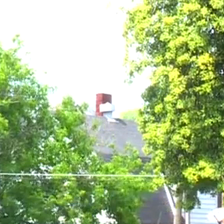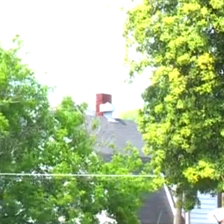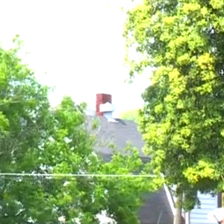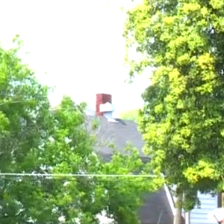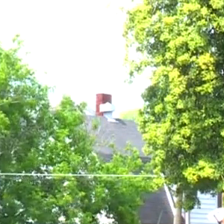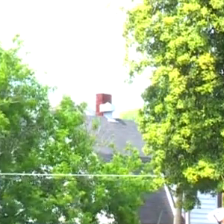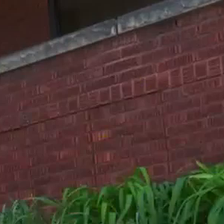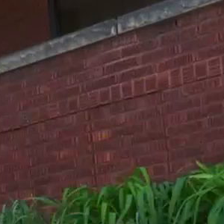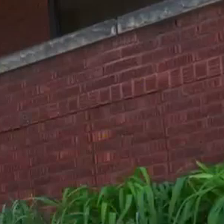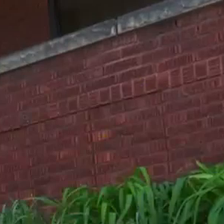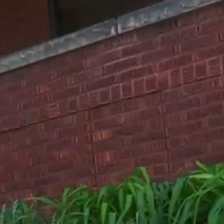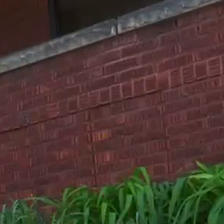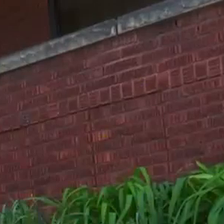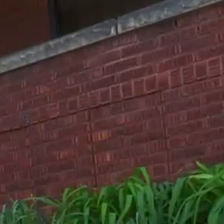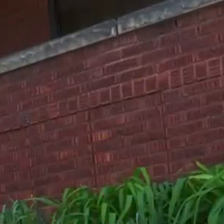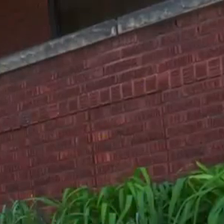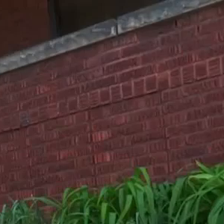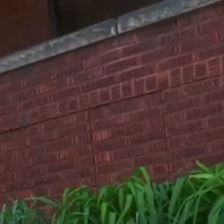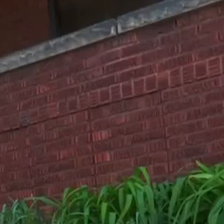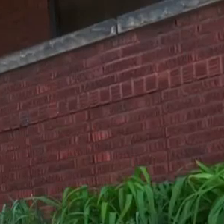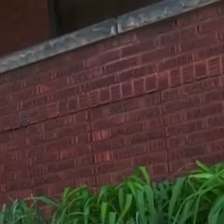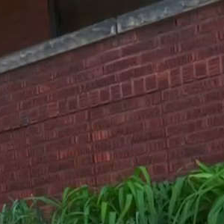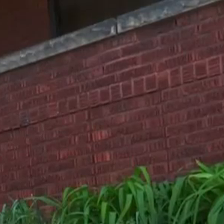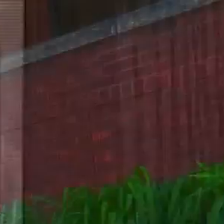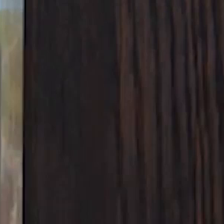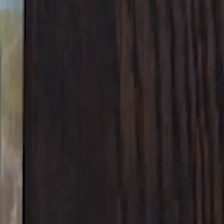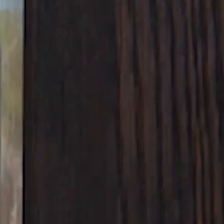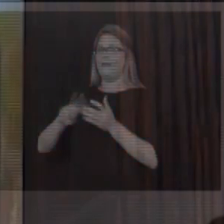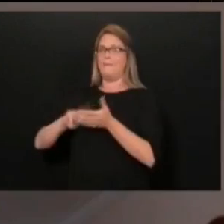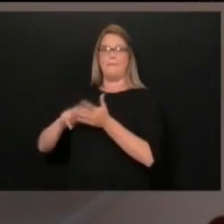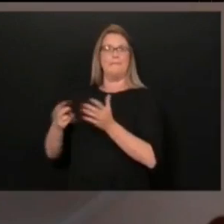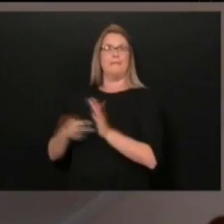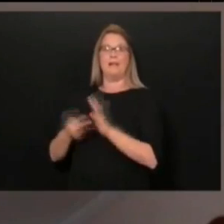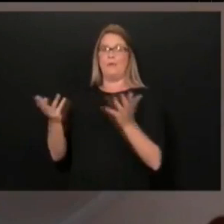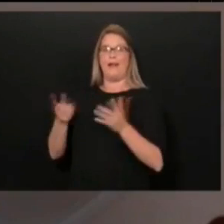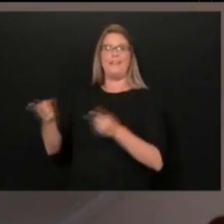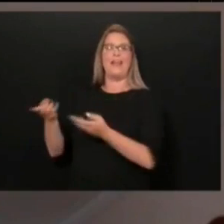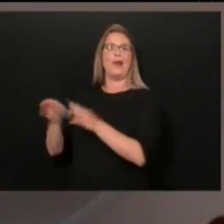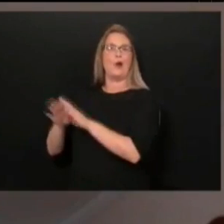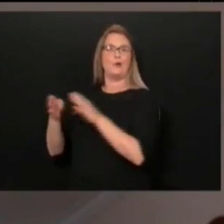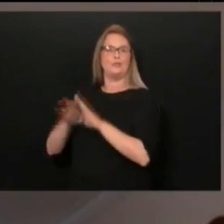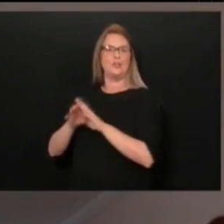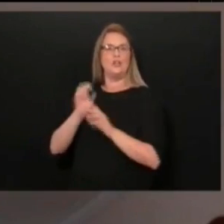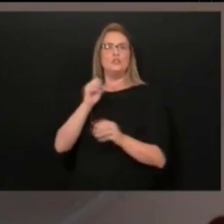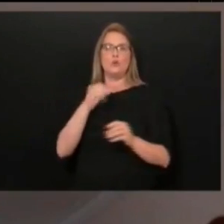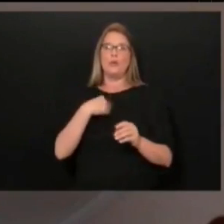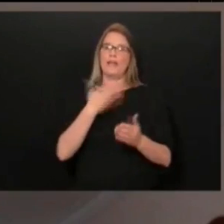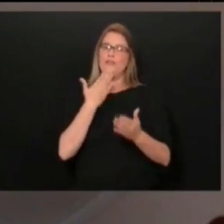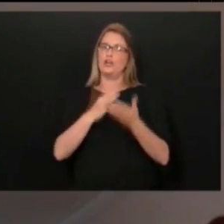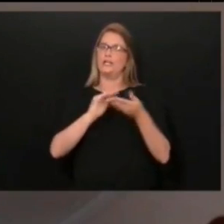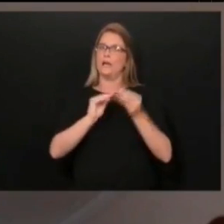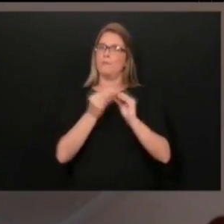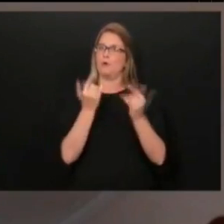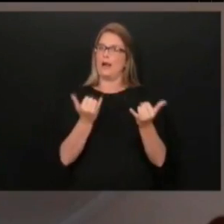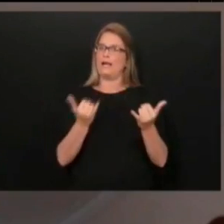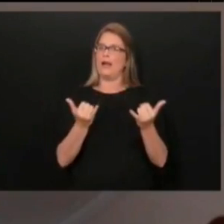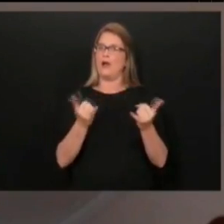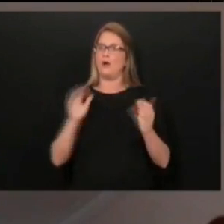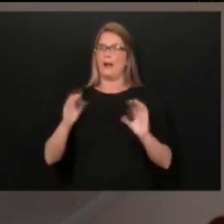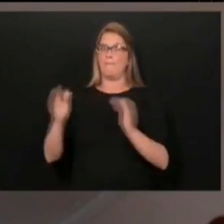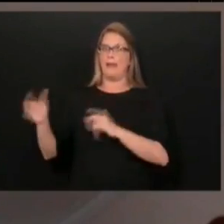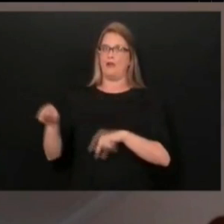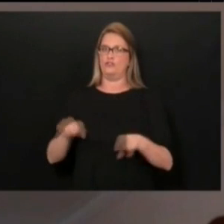will get a one week advance notice that they can open. Health experts also had some other potentially good news on